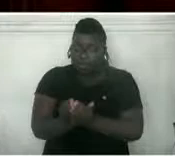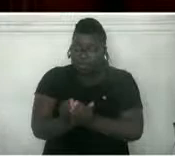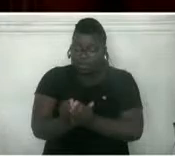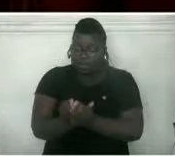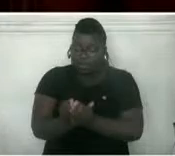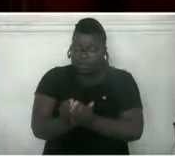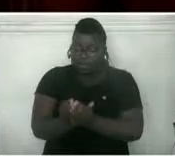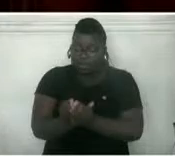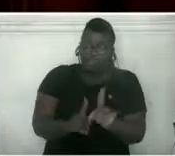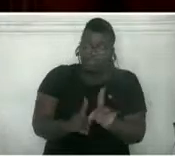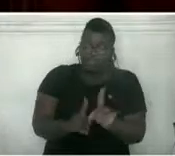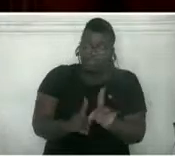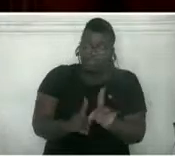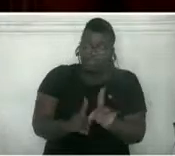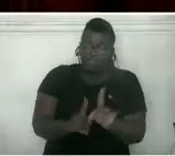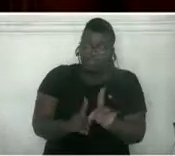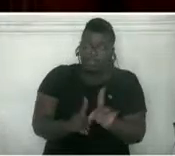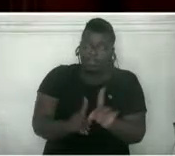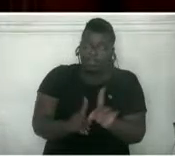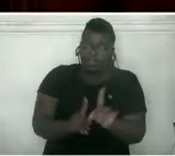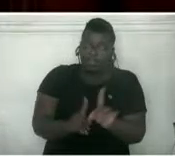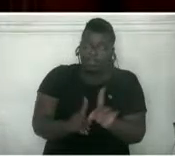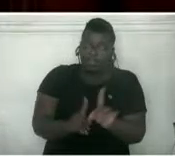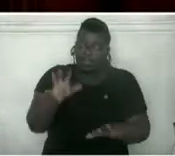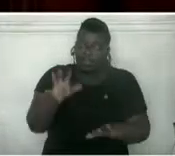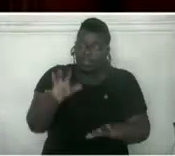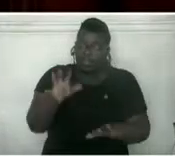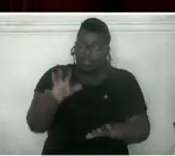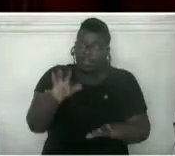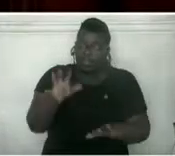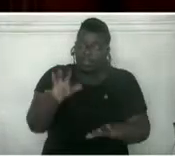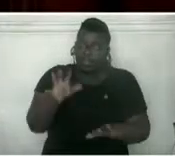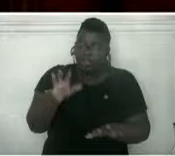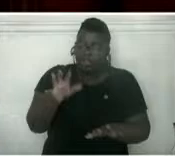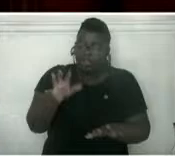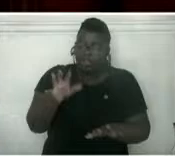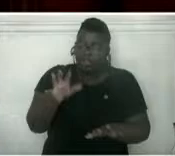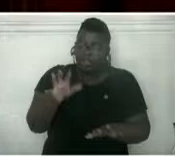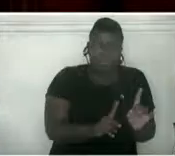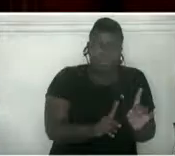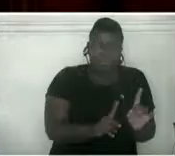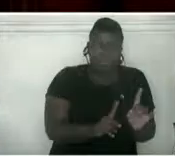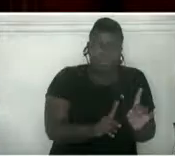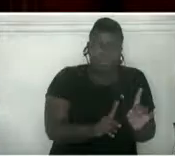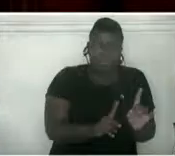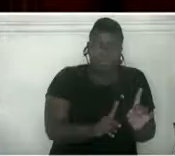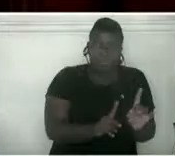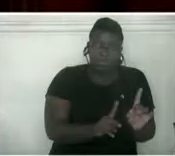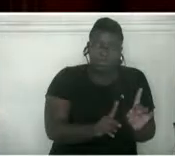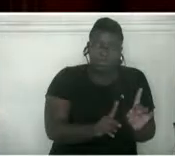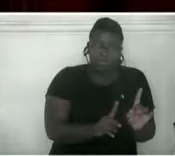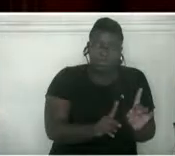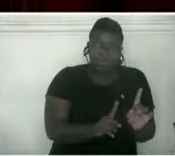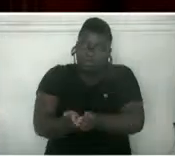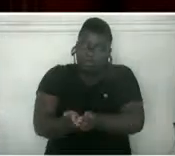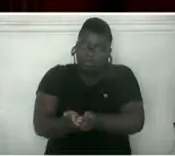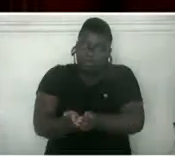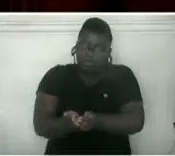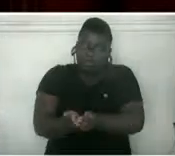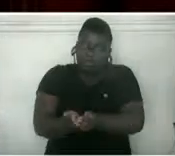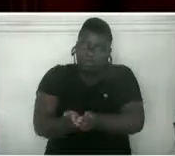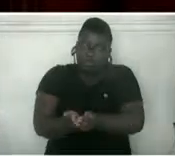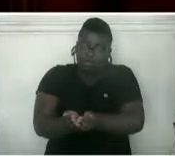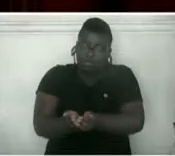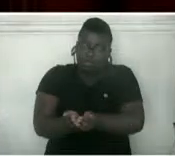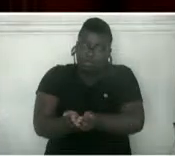a school of autism. The agricultural school of excellence and maritime are some of the